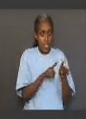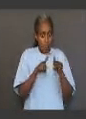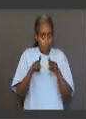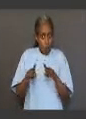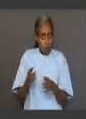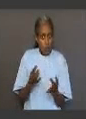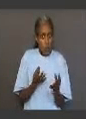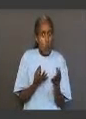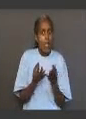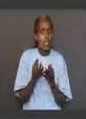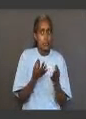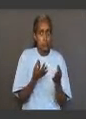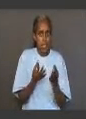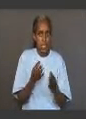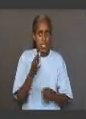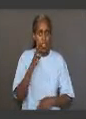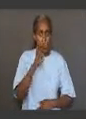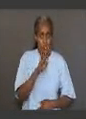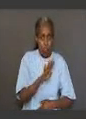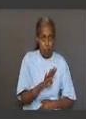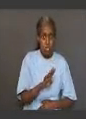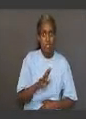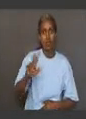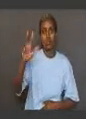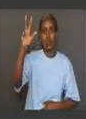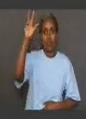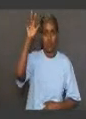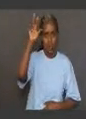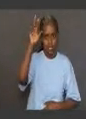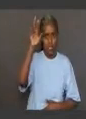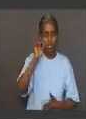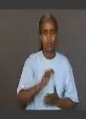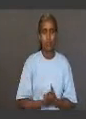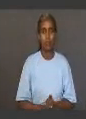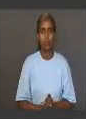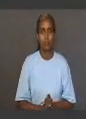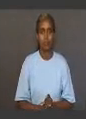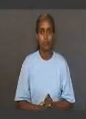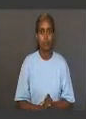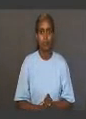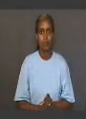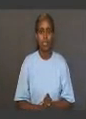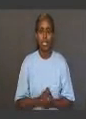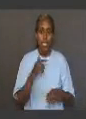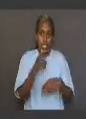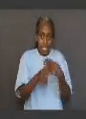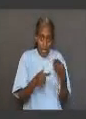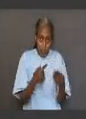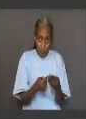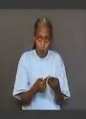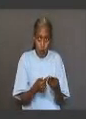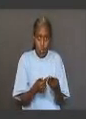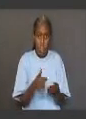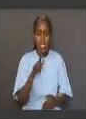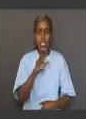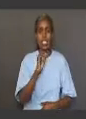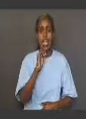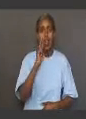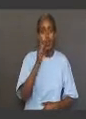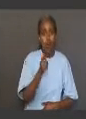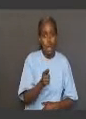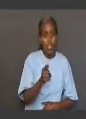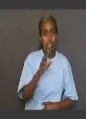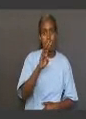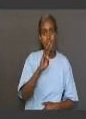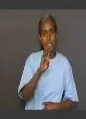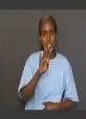be expressed as 4 to the power of 3. Therefore, the logarithm